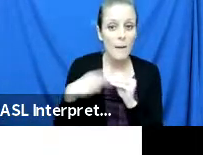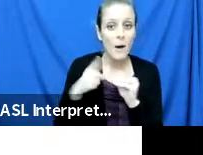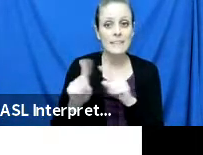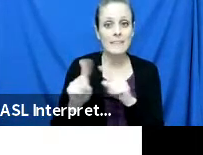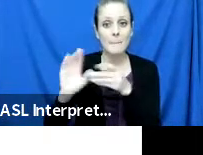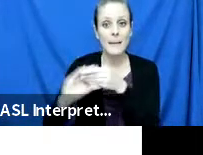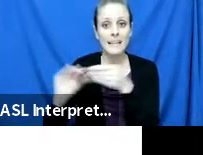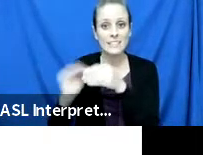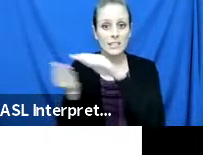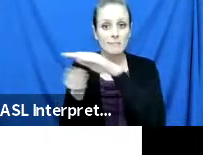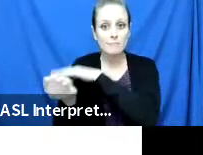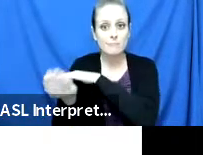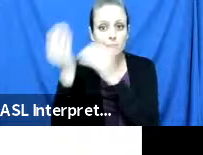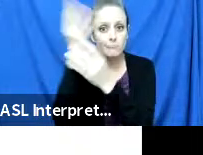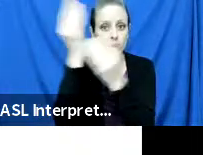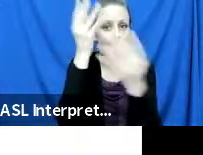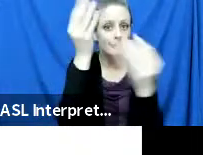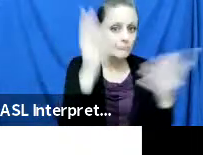getting out there.